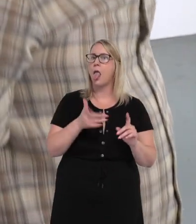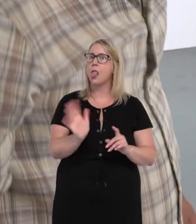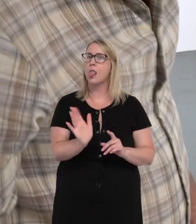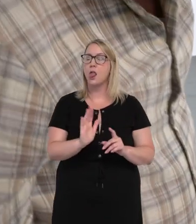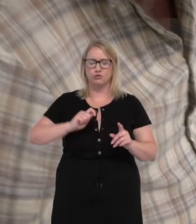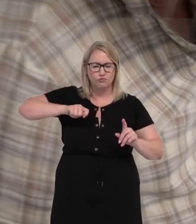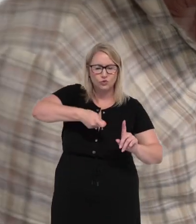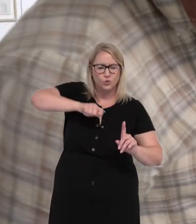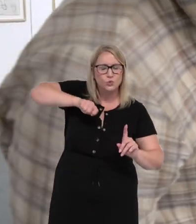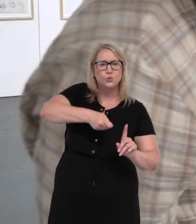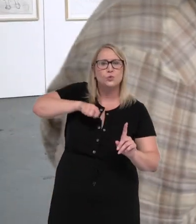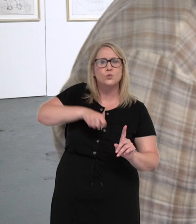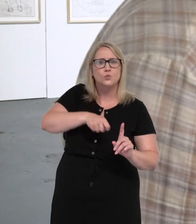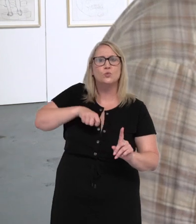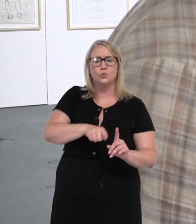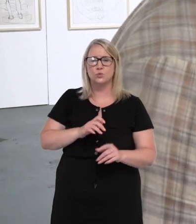Days and days and days of it.